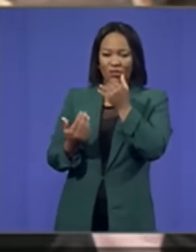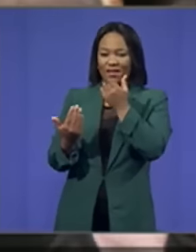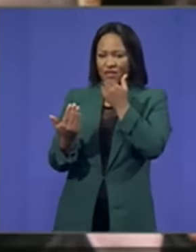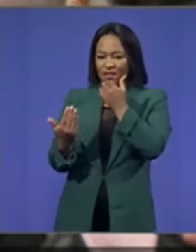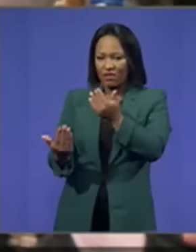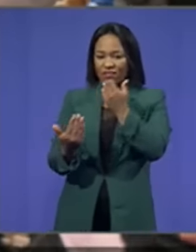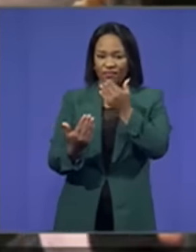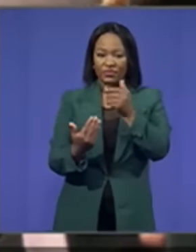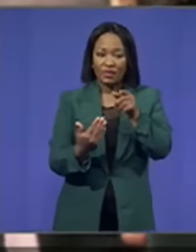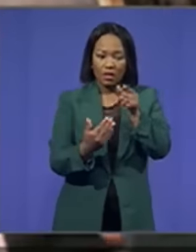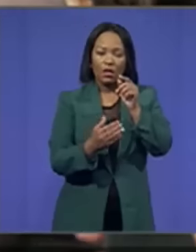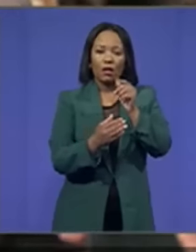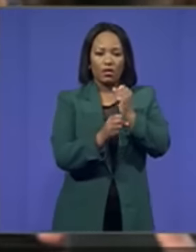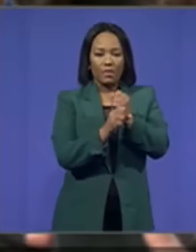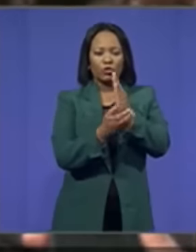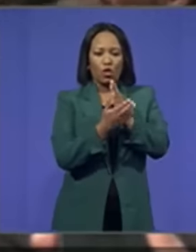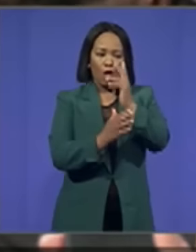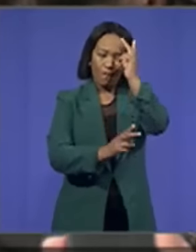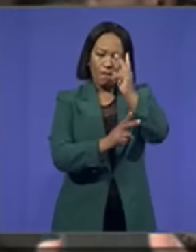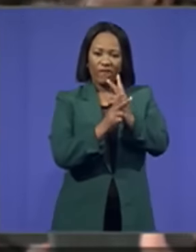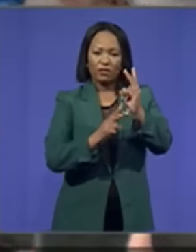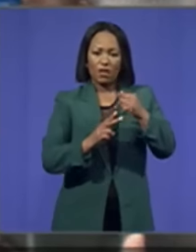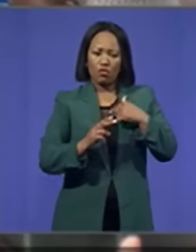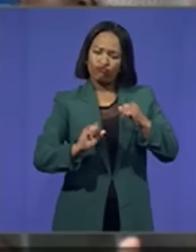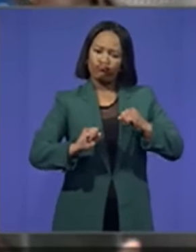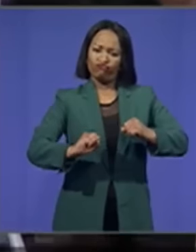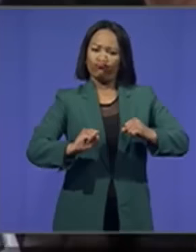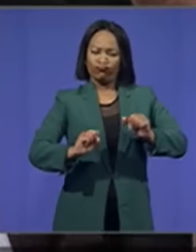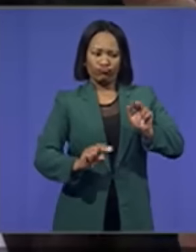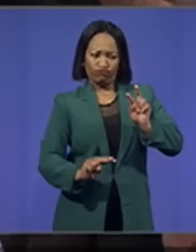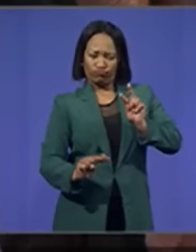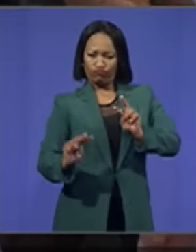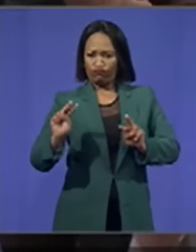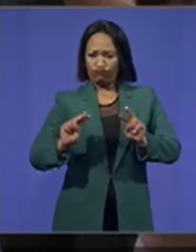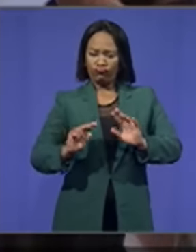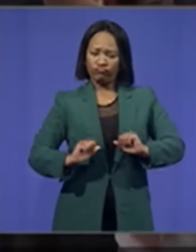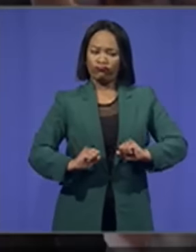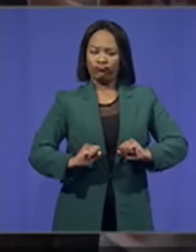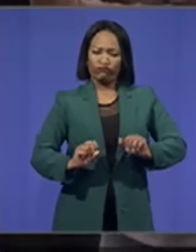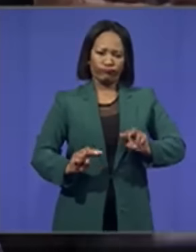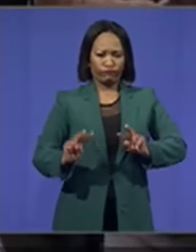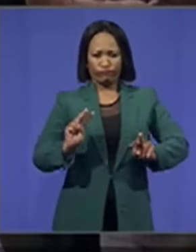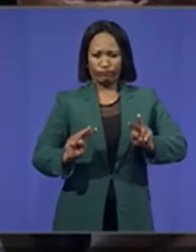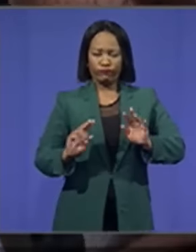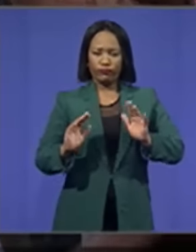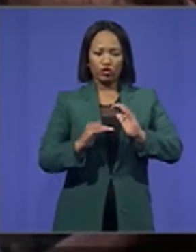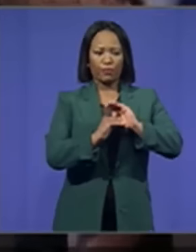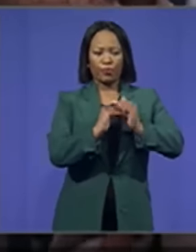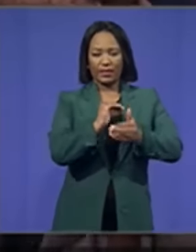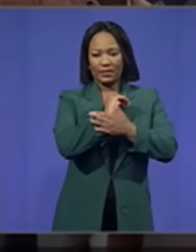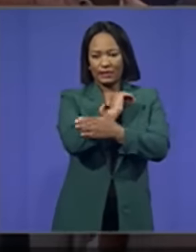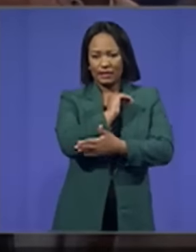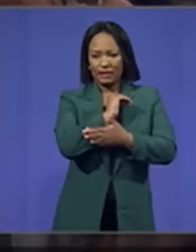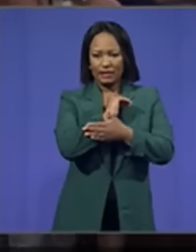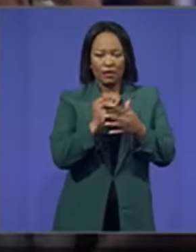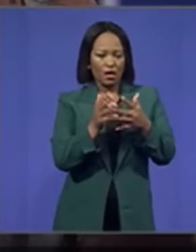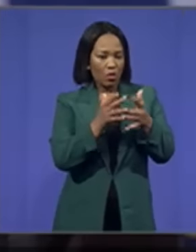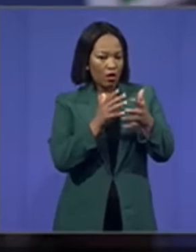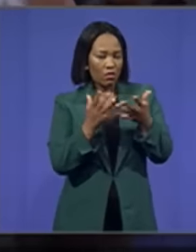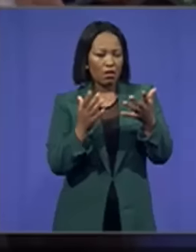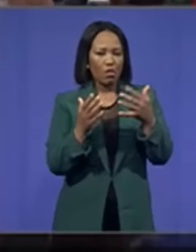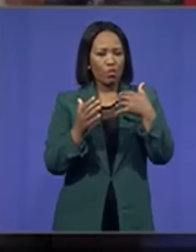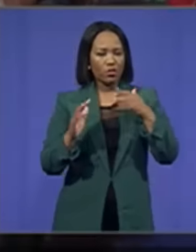you are professional, you are rigid, and you also make sure that you stamp the authority of the state. Because wherever they wanted to deviate,